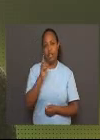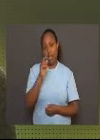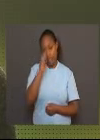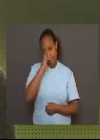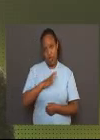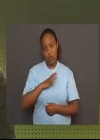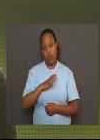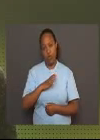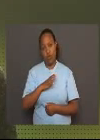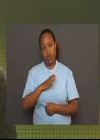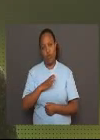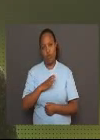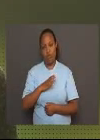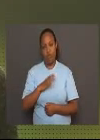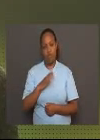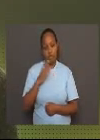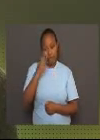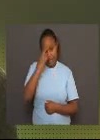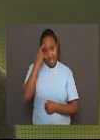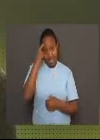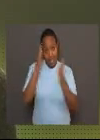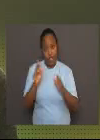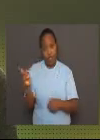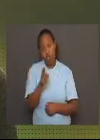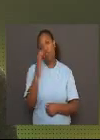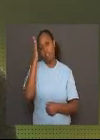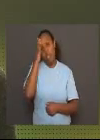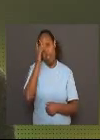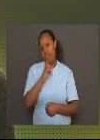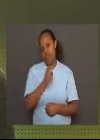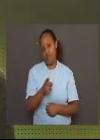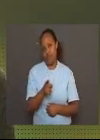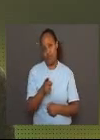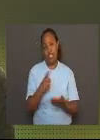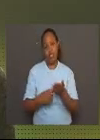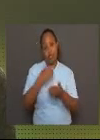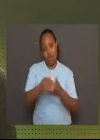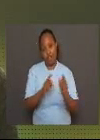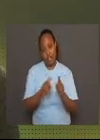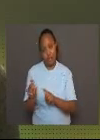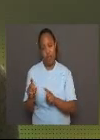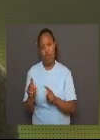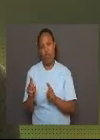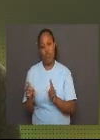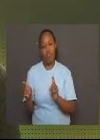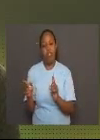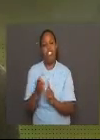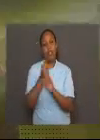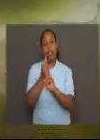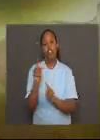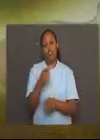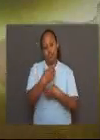pairs reason with knowledge, it is possible to reach an objective